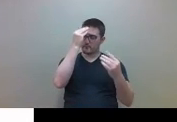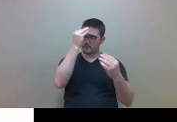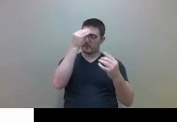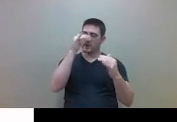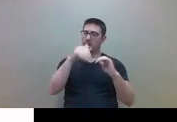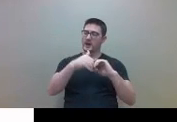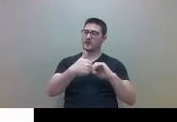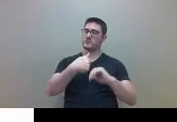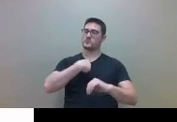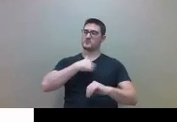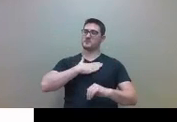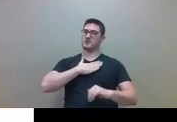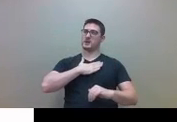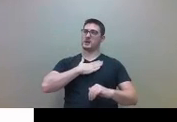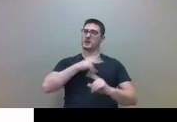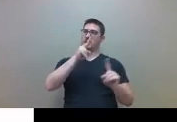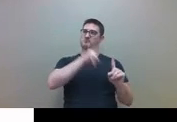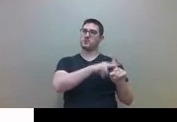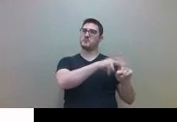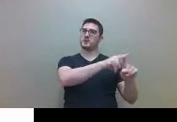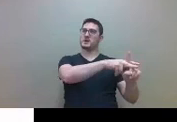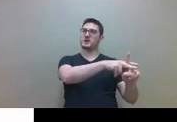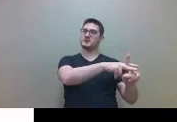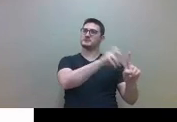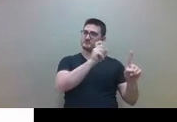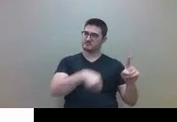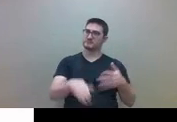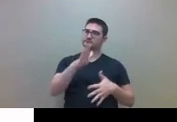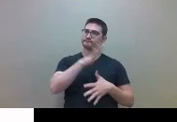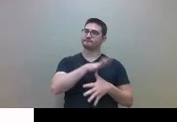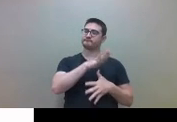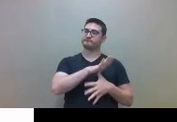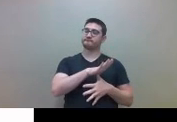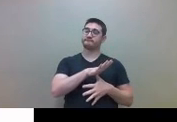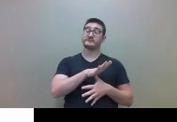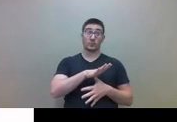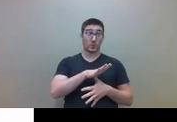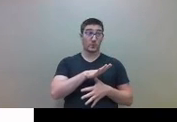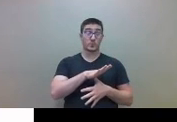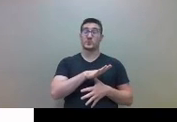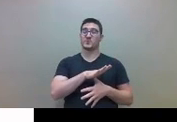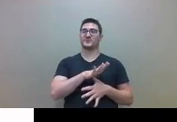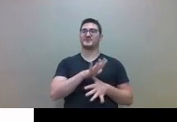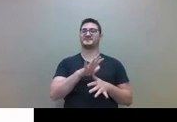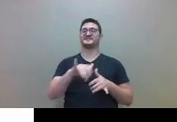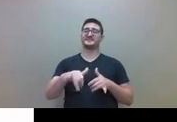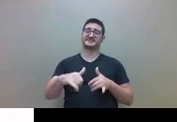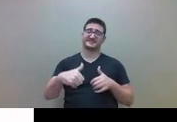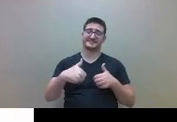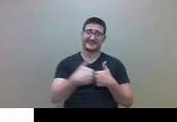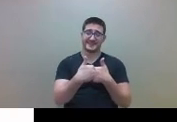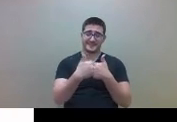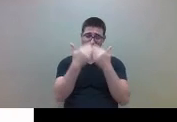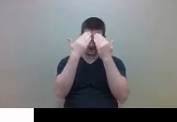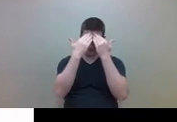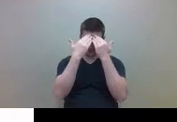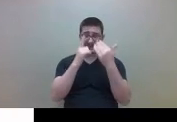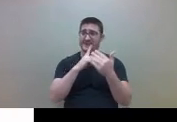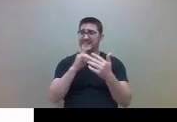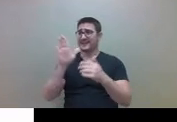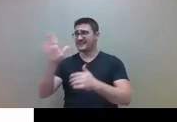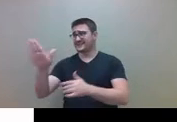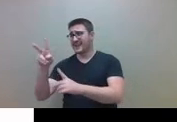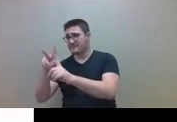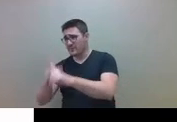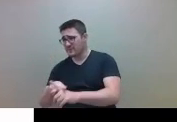prioritizing your own appointments. We all know this is really difficult because there's still only 24 hours in a day,